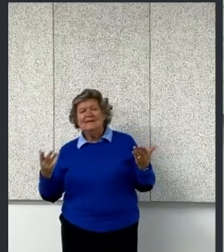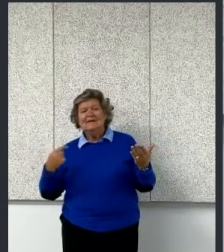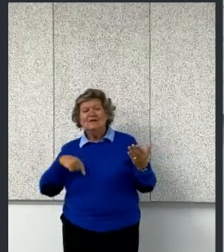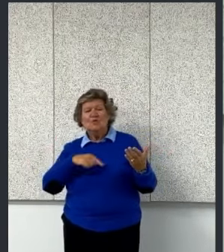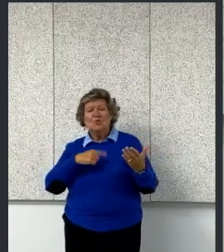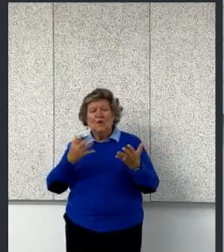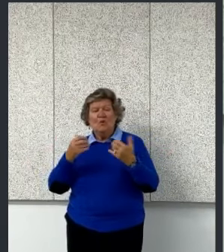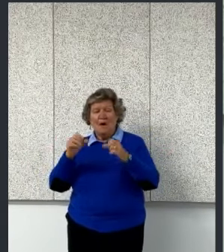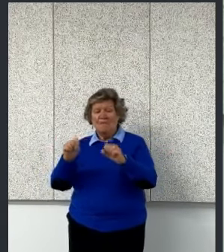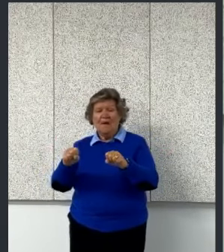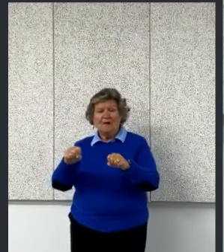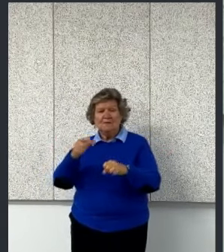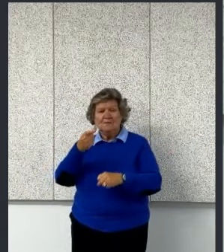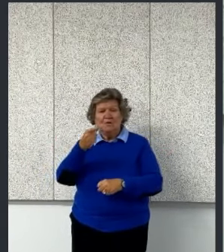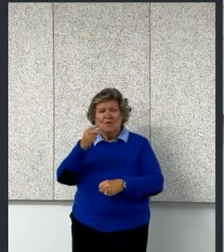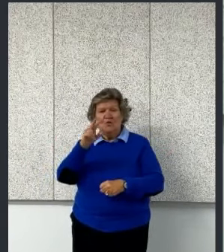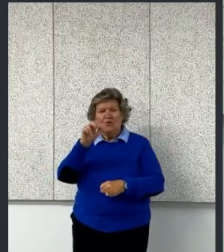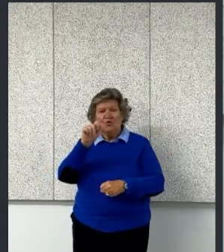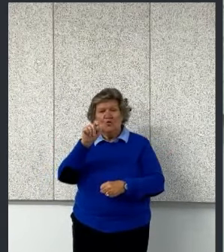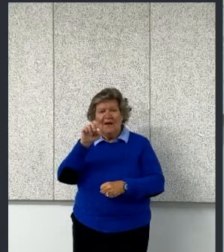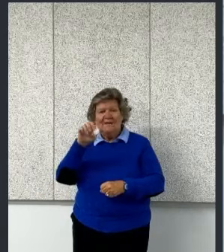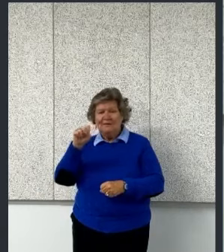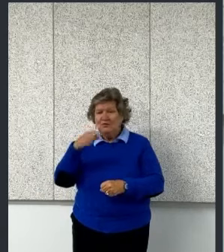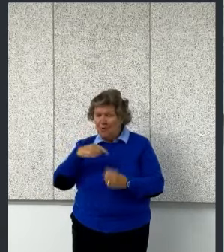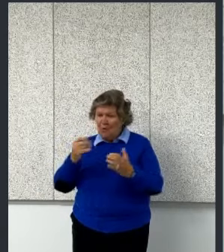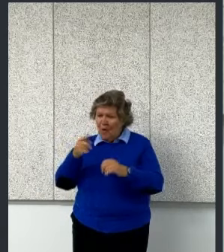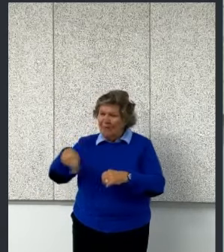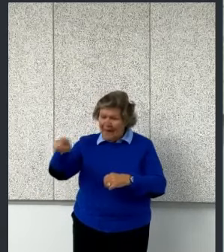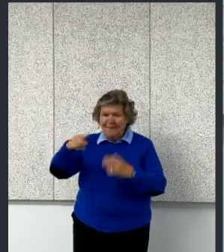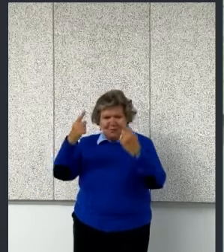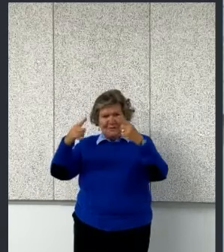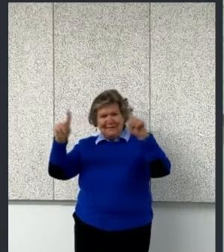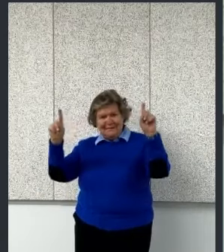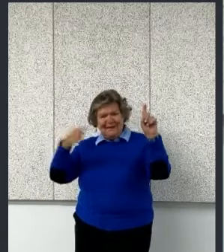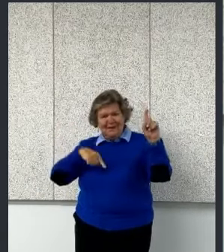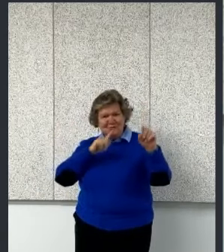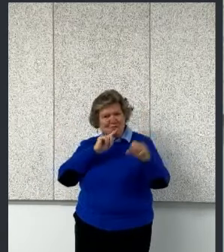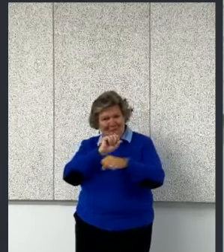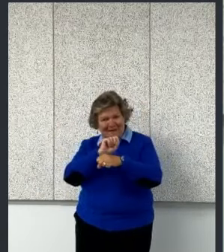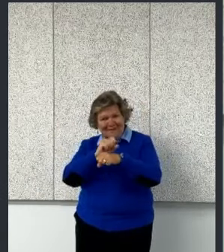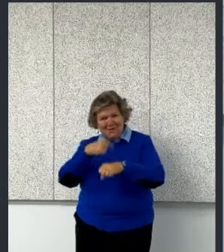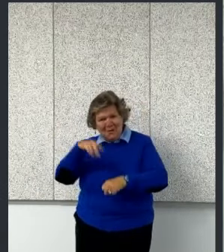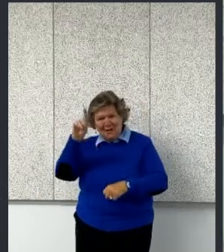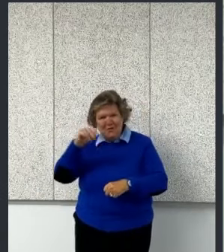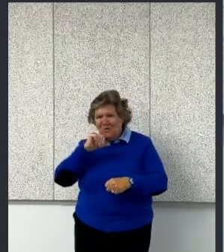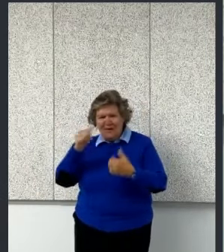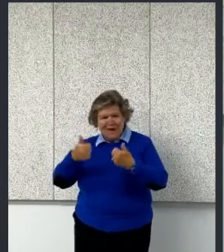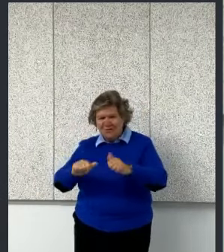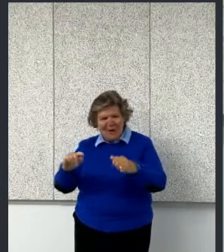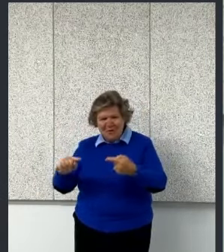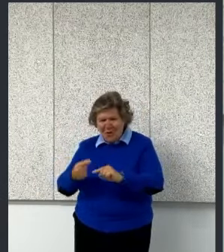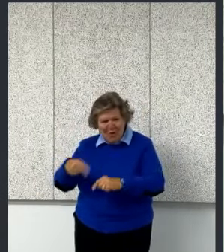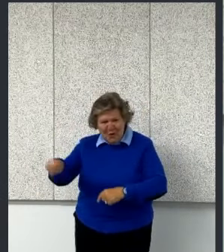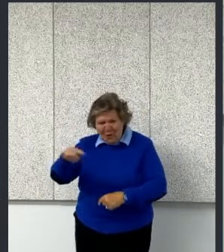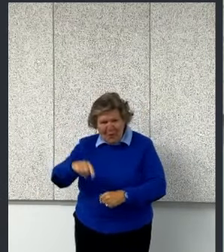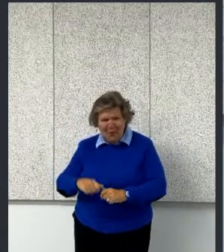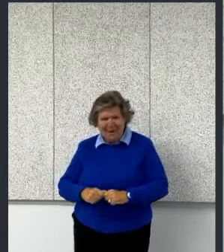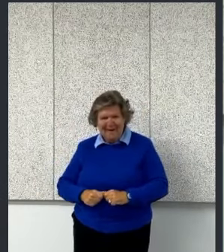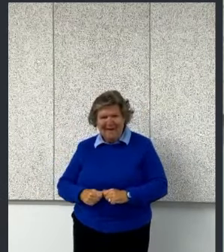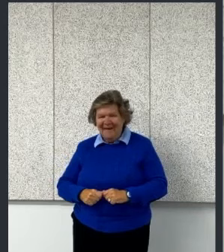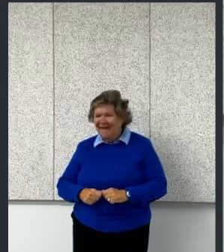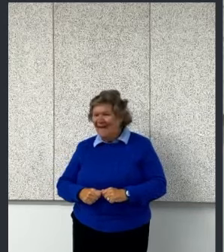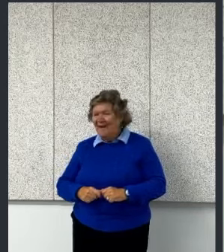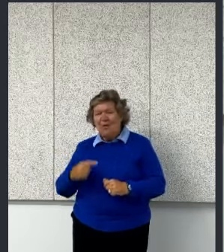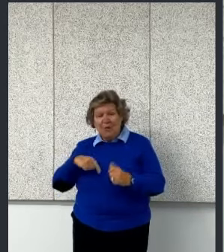or potential grantees to succeed. Mm-hmm. And we do. I mean, we're lucky enough to have increased funding year over